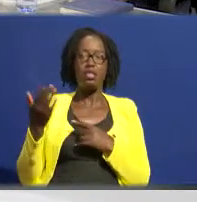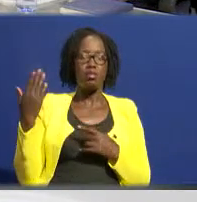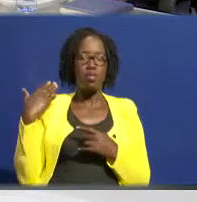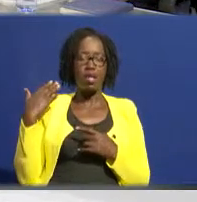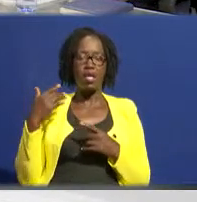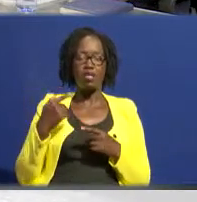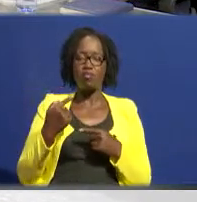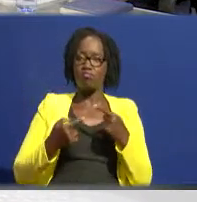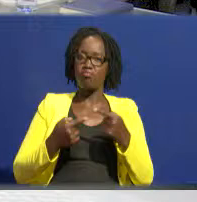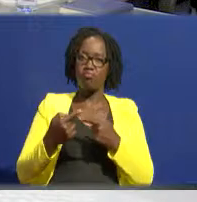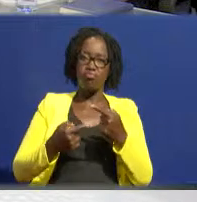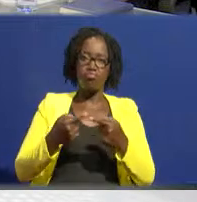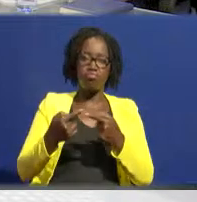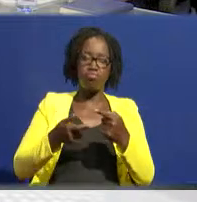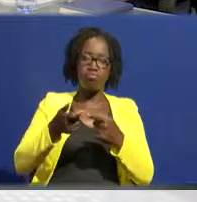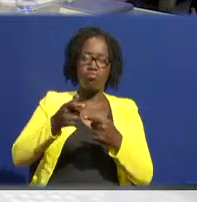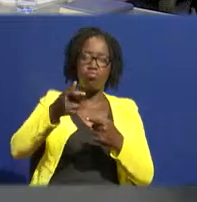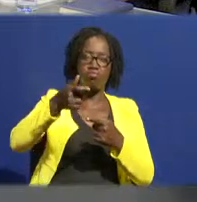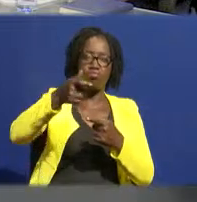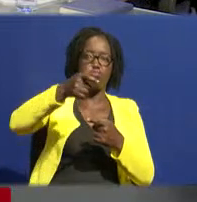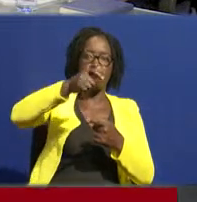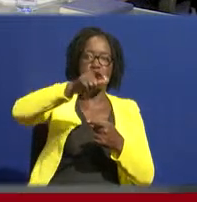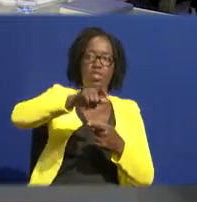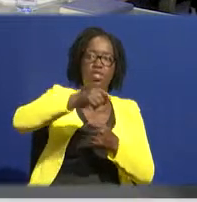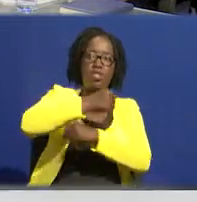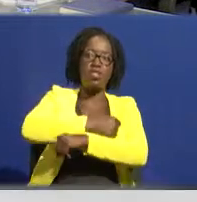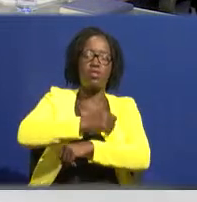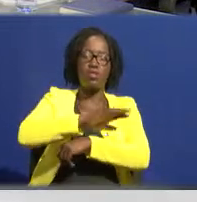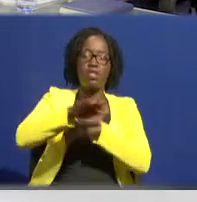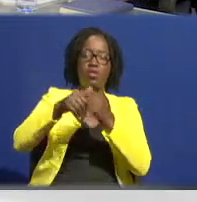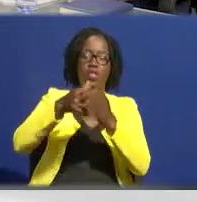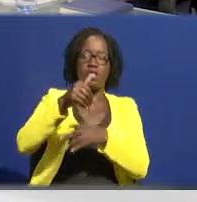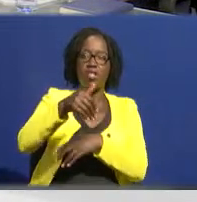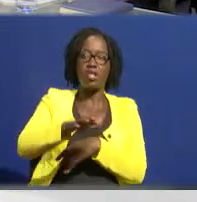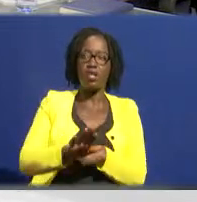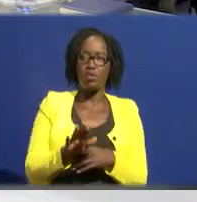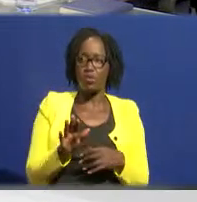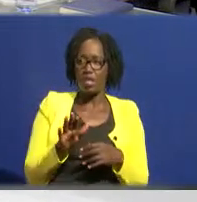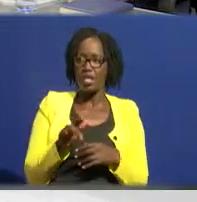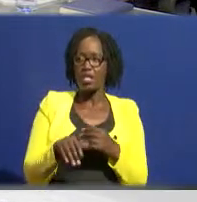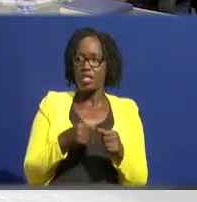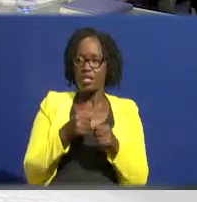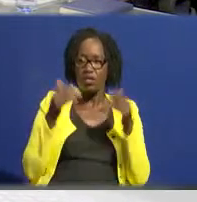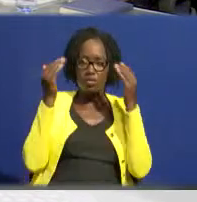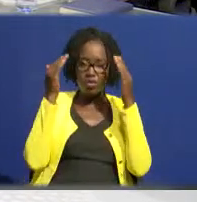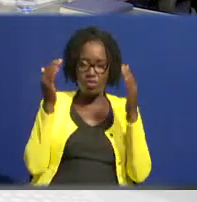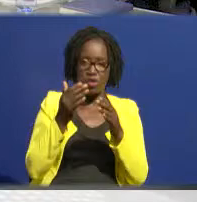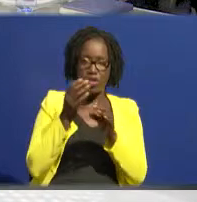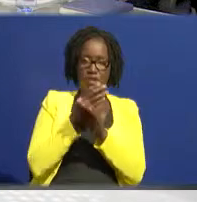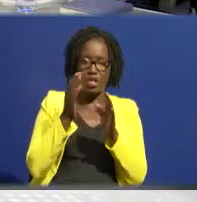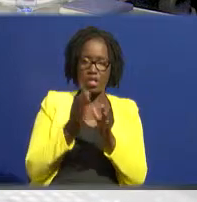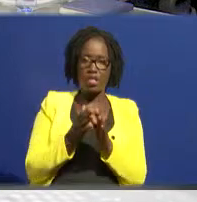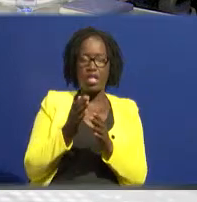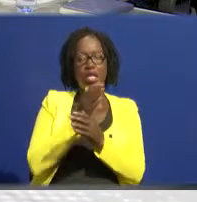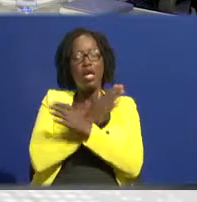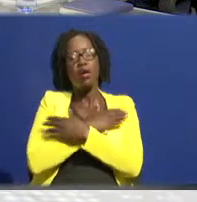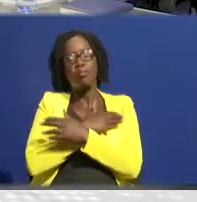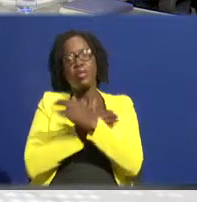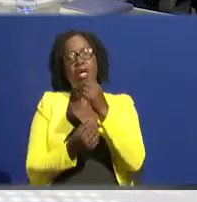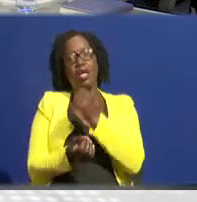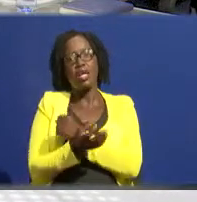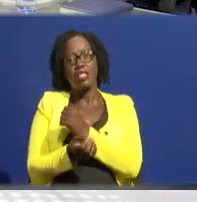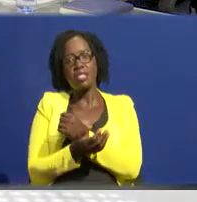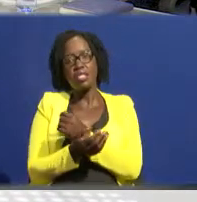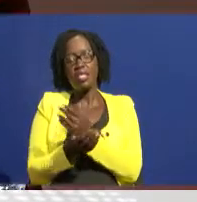has continued. We are continuing increasing the schools that we are reaching out to. Even this year, we are also focusing on Christian peer counseling, and we shall be dealing with